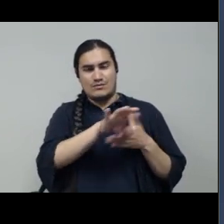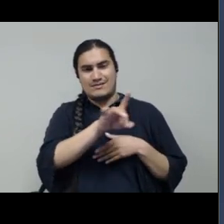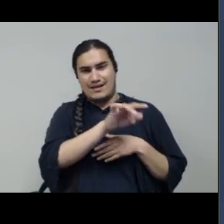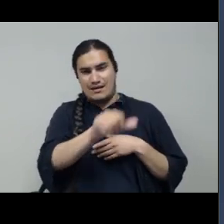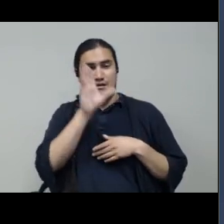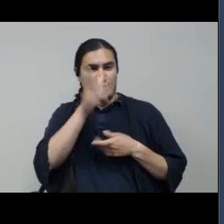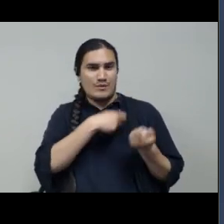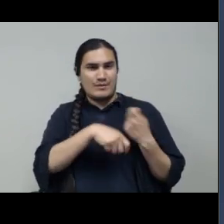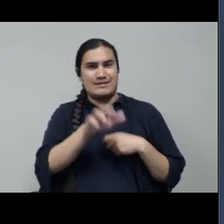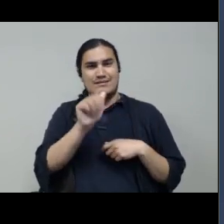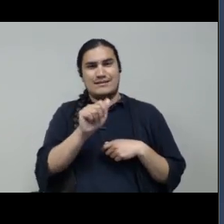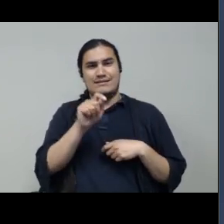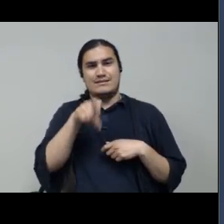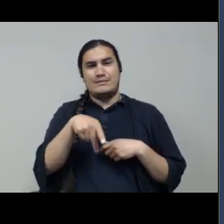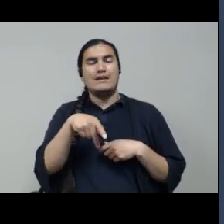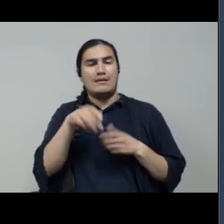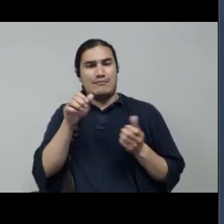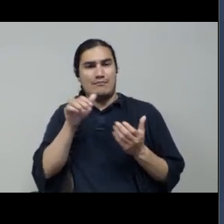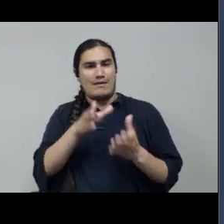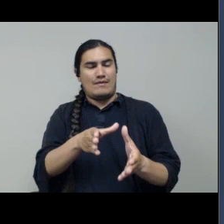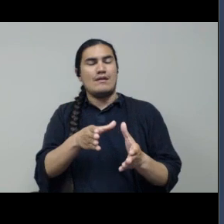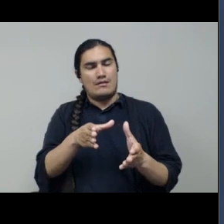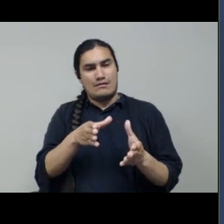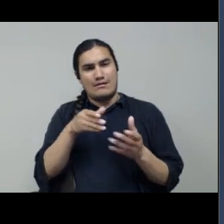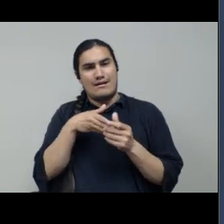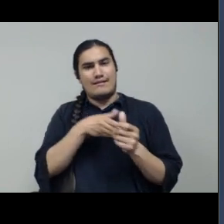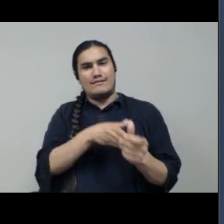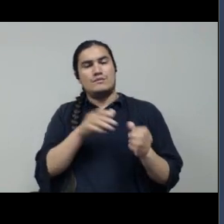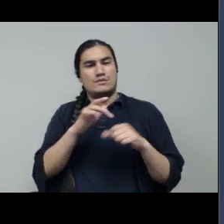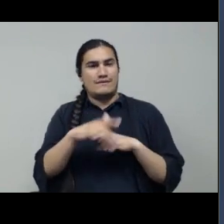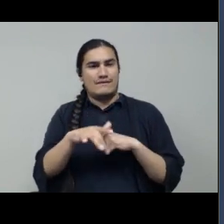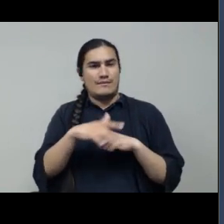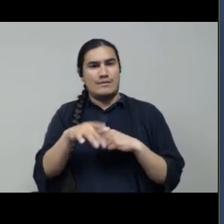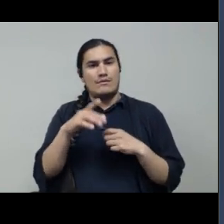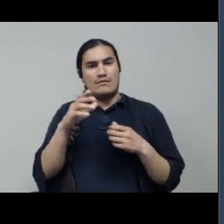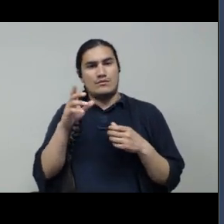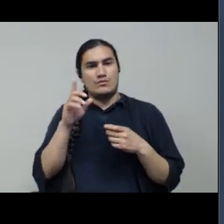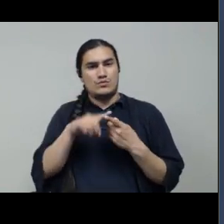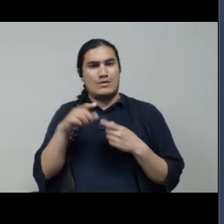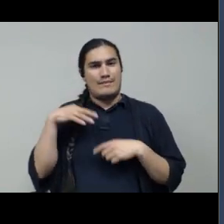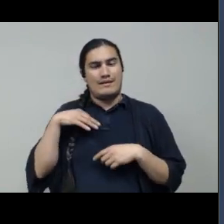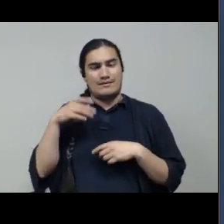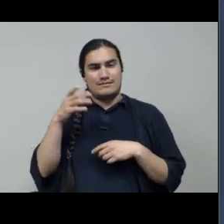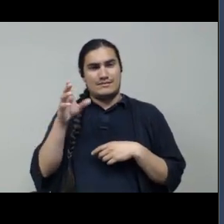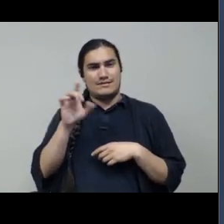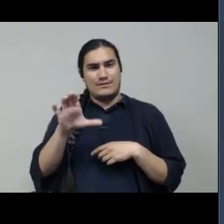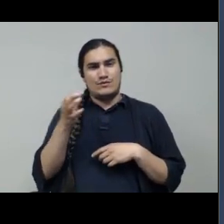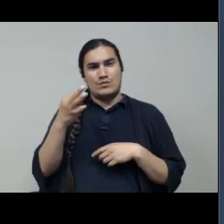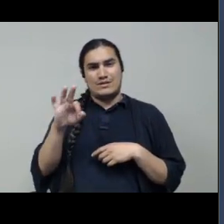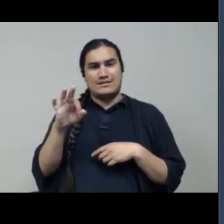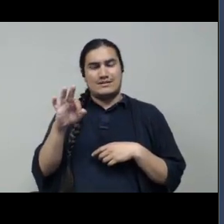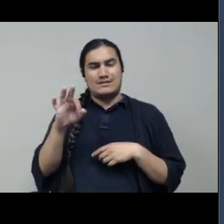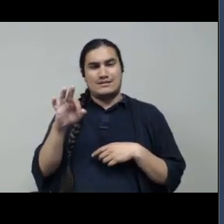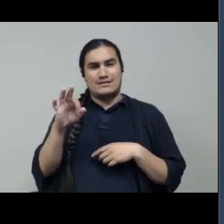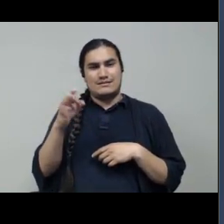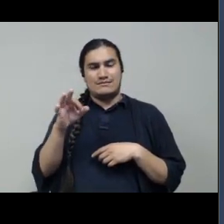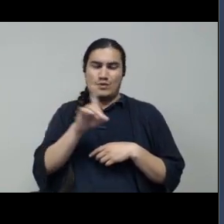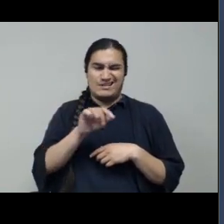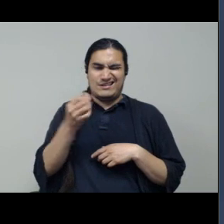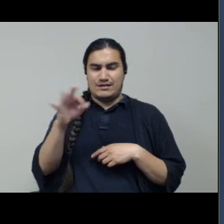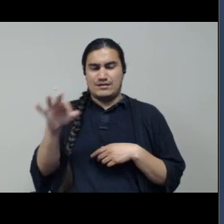ATP interim count methodology guidance, which was made available to applicants in September of 2019. In addition